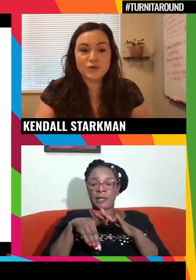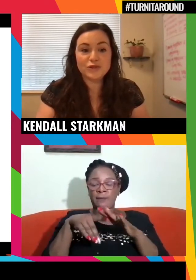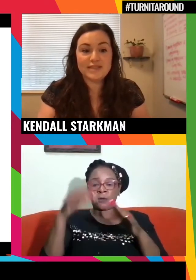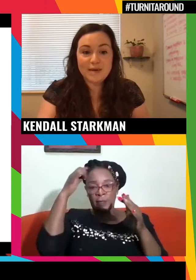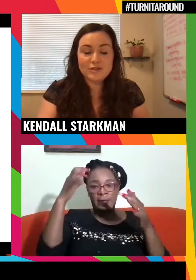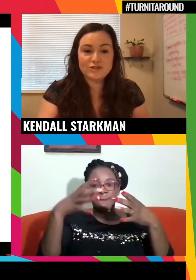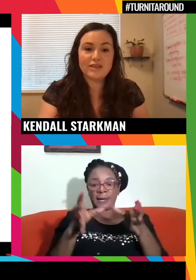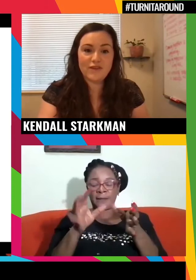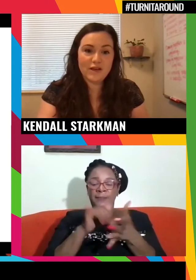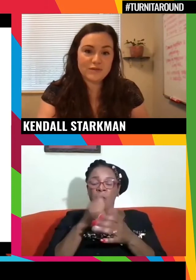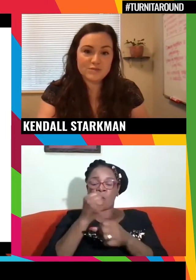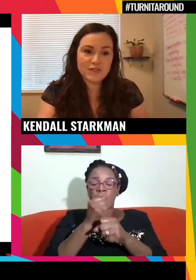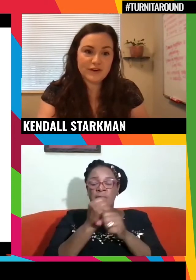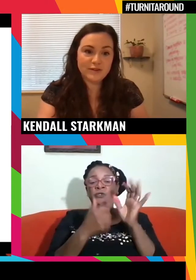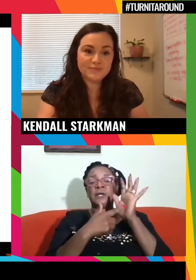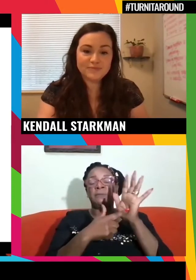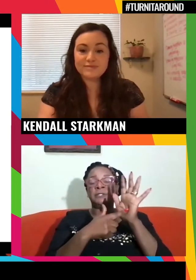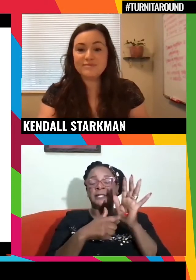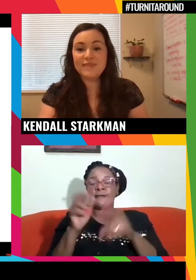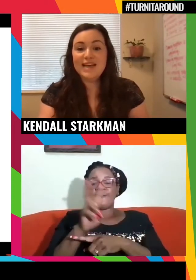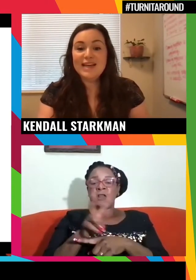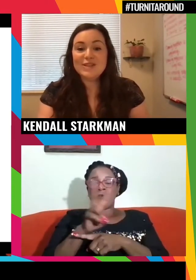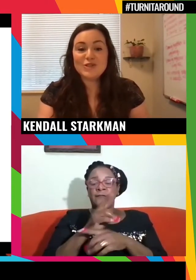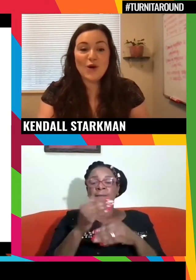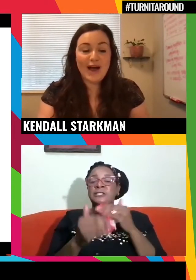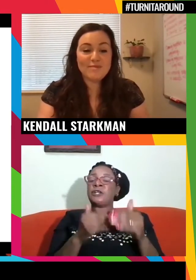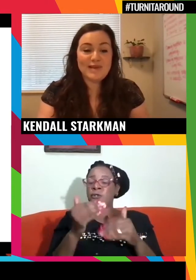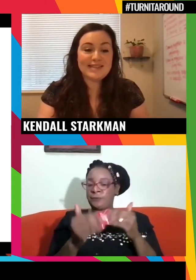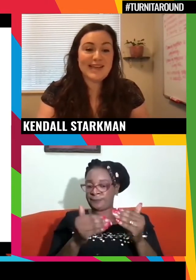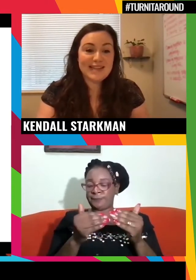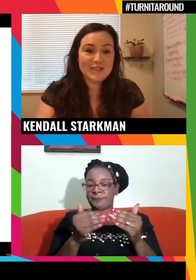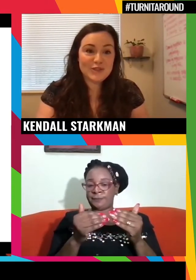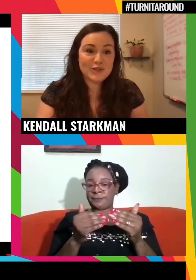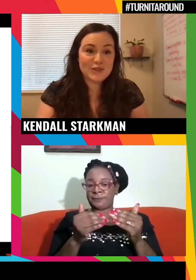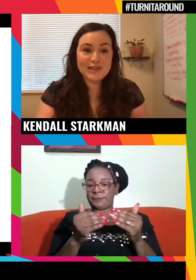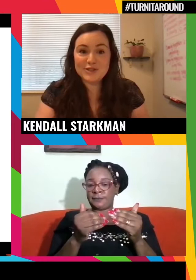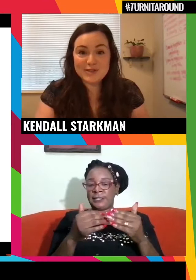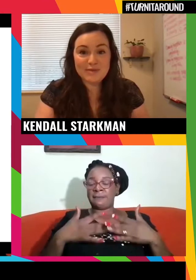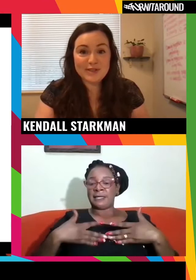to demonstrate the value of this material. So I'm excited to